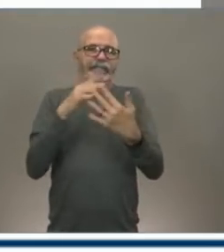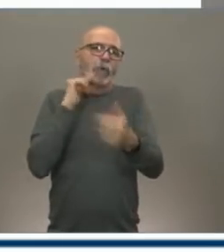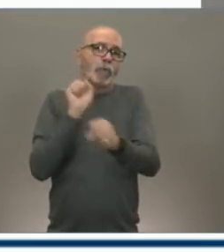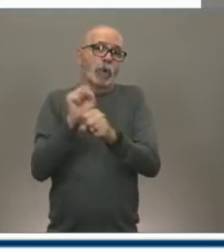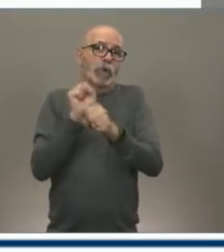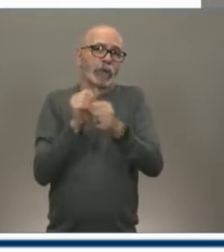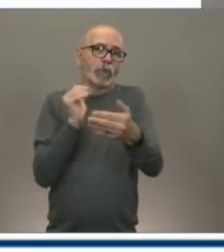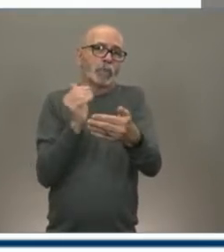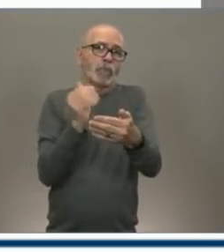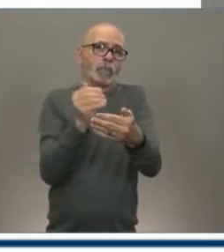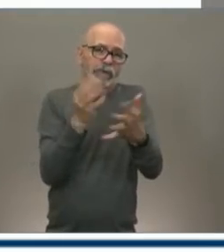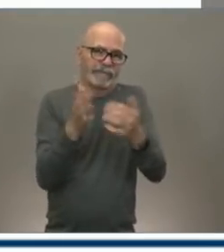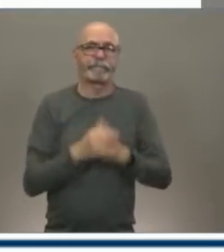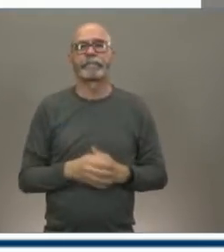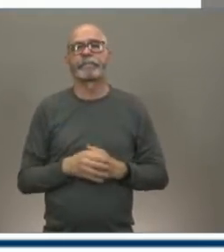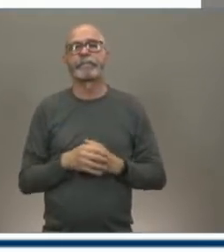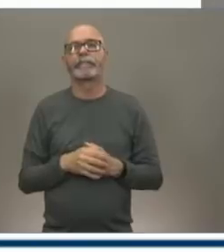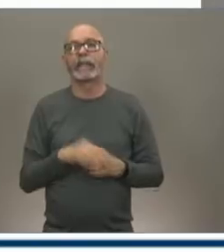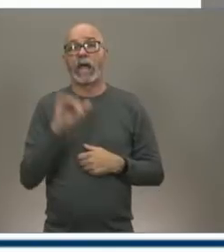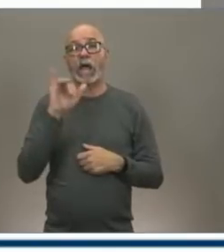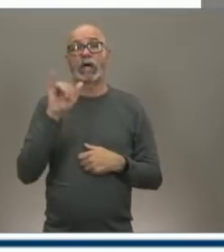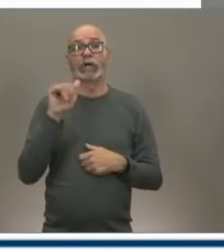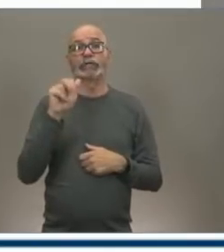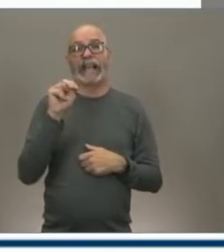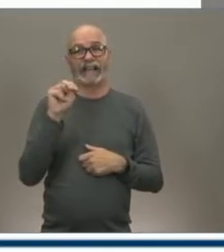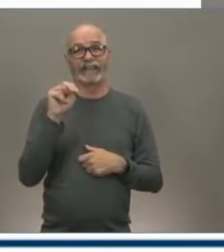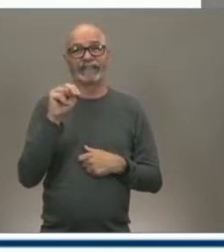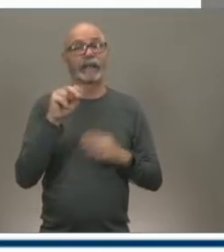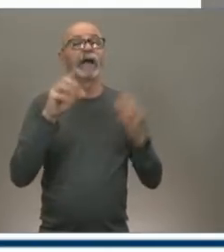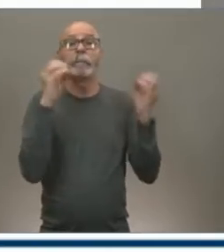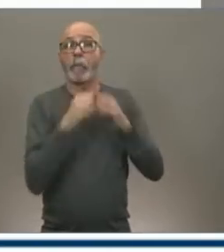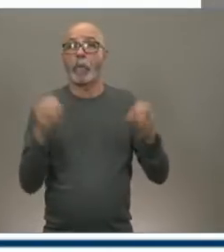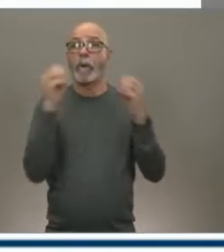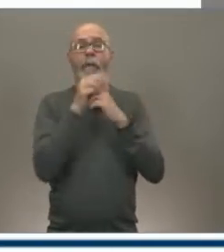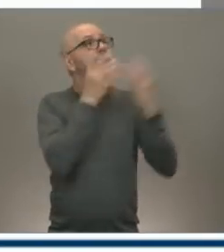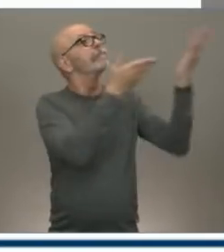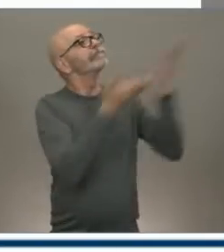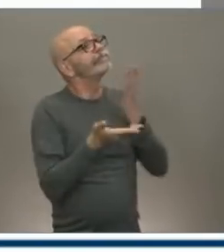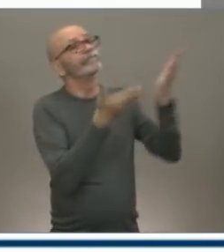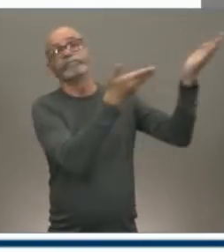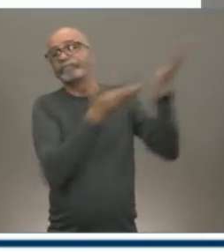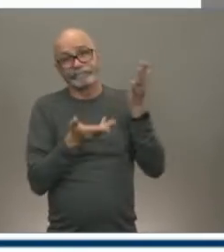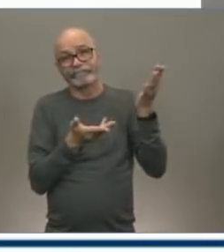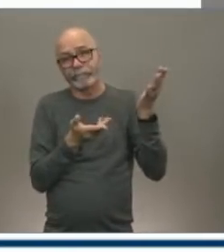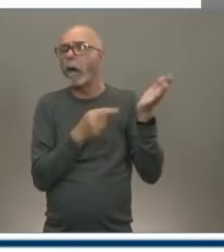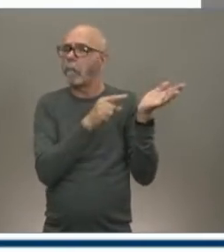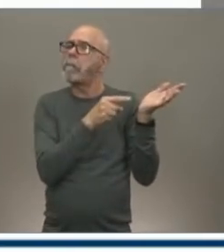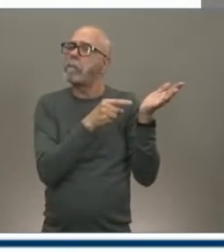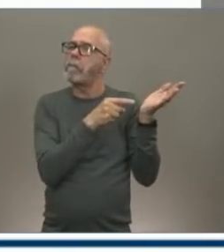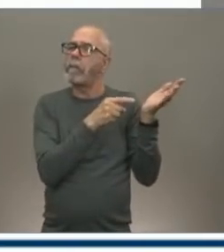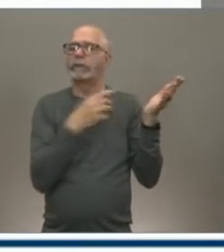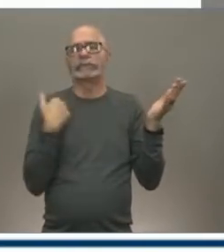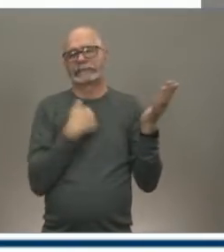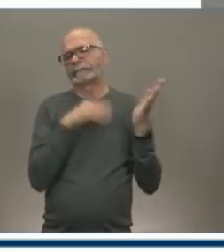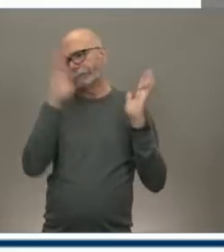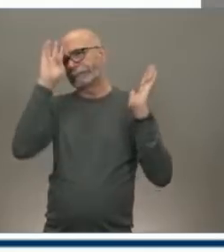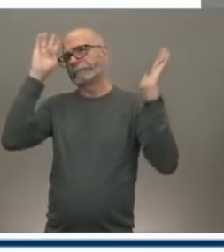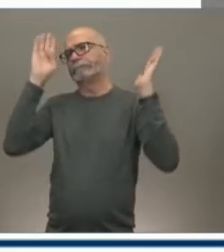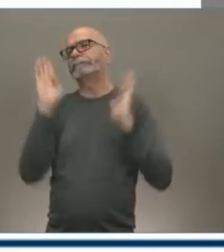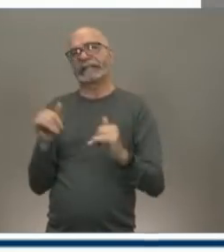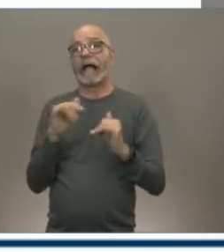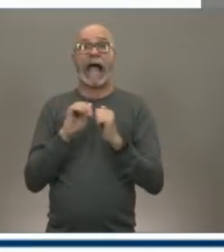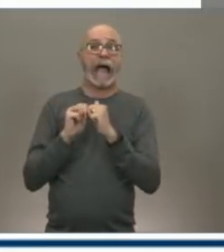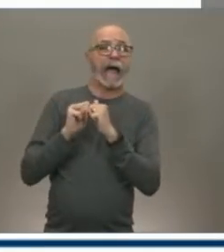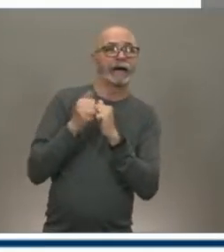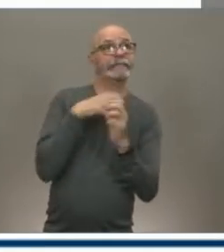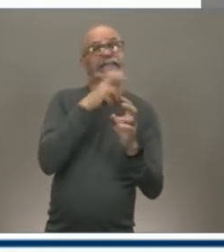we get other vaccine products, but also we expect that the restrictions on transportation